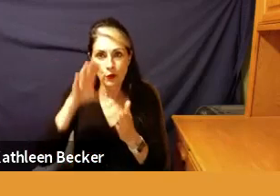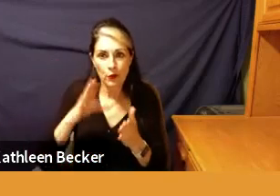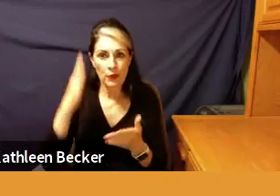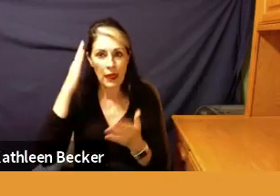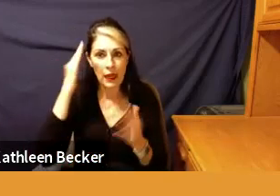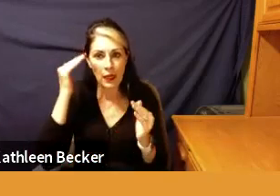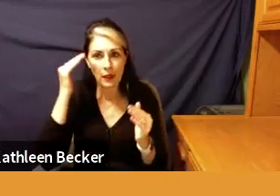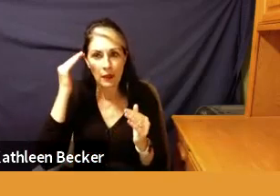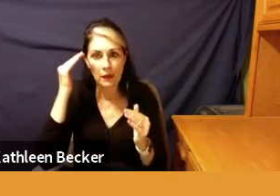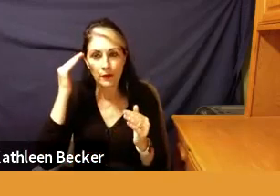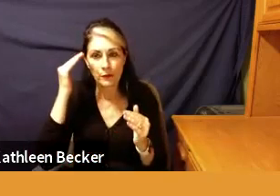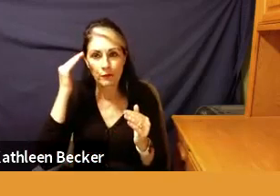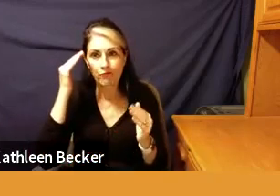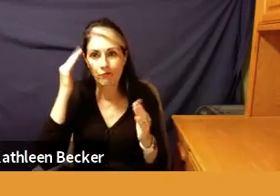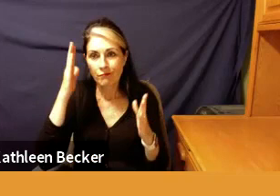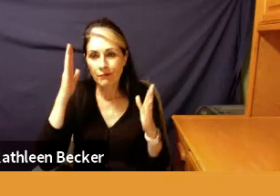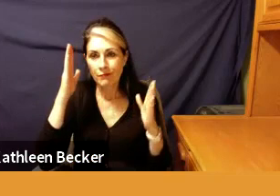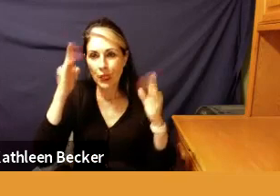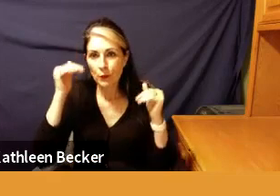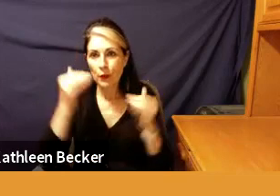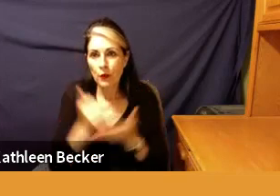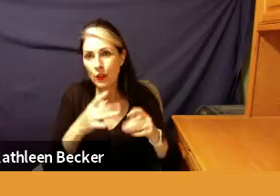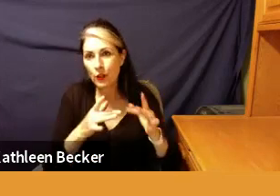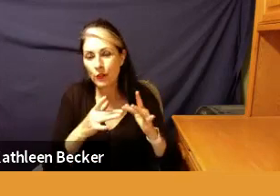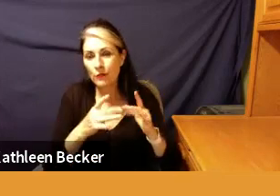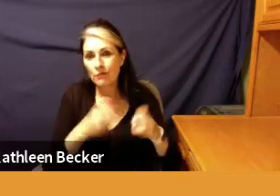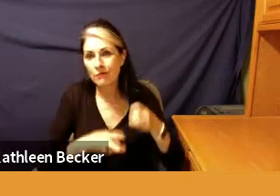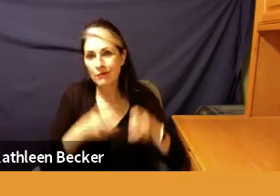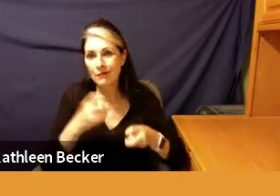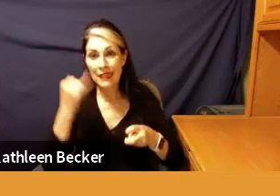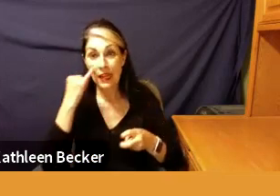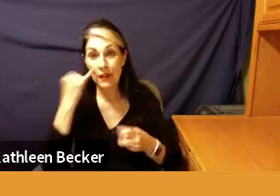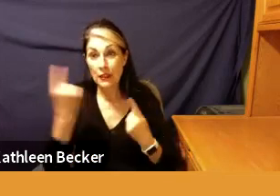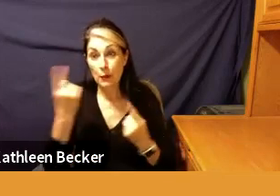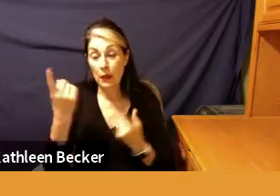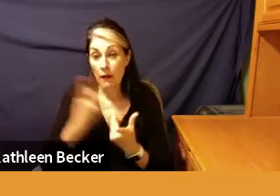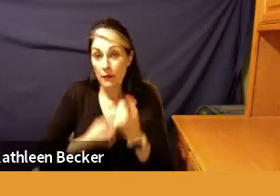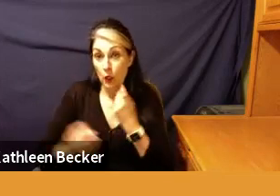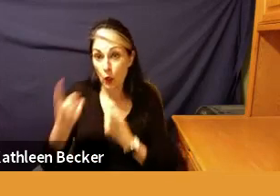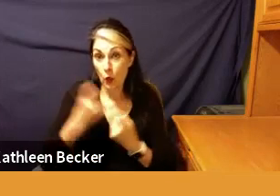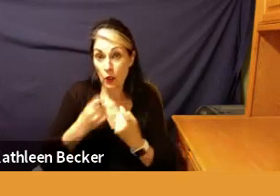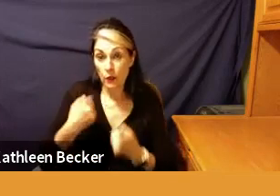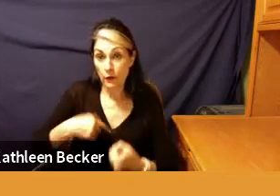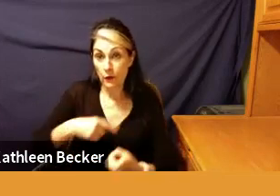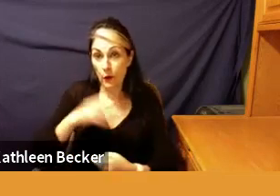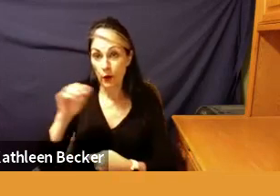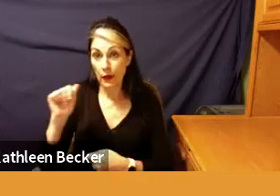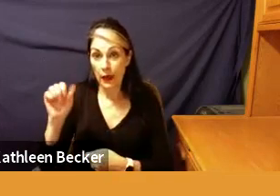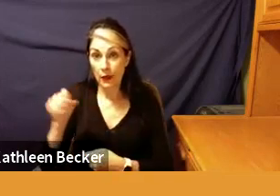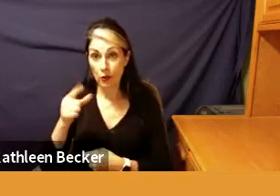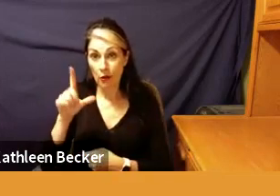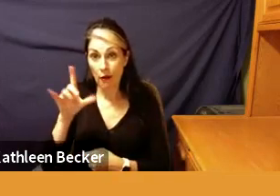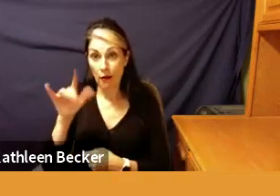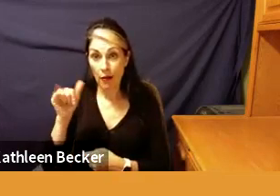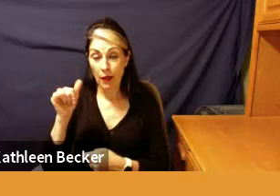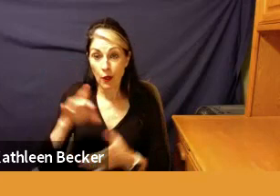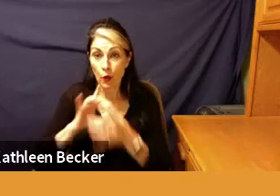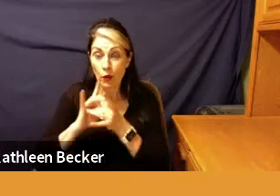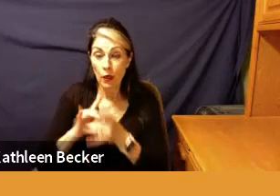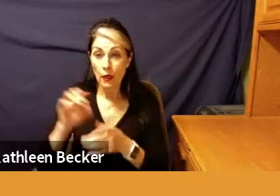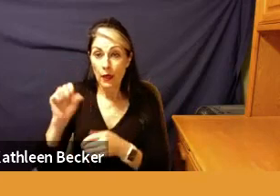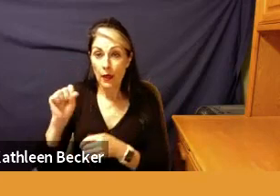helpful and you're able to really utilize this resource. Anyone has a question for Ashley, either regarding the